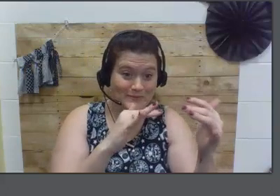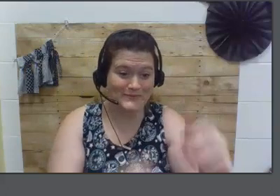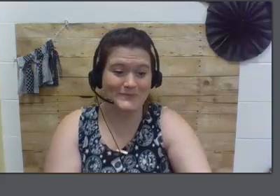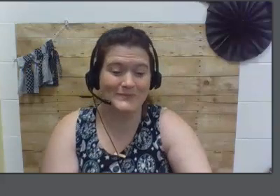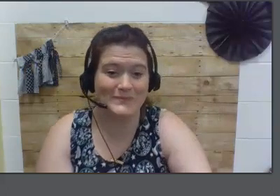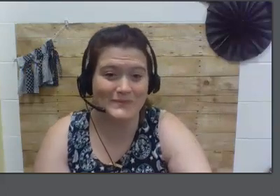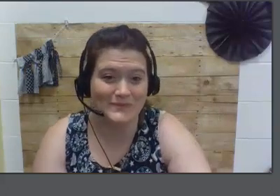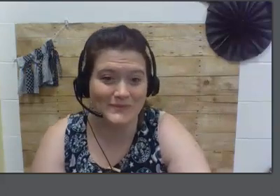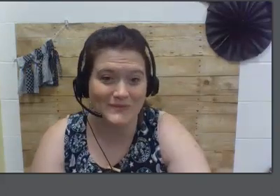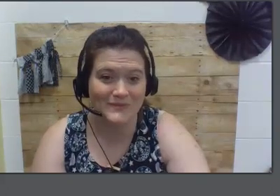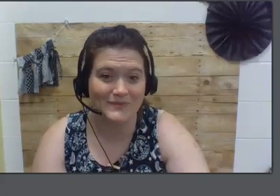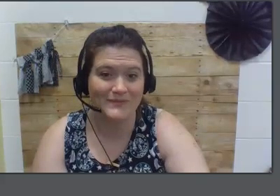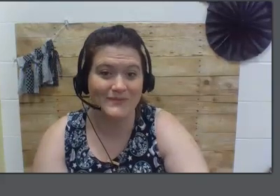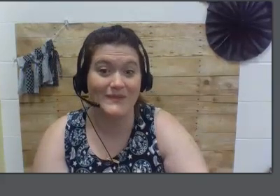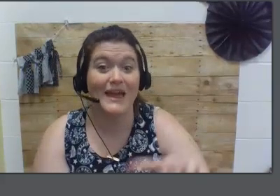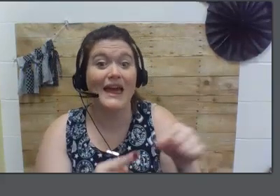battle.